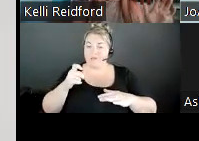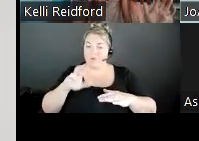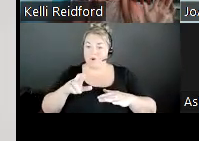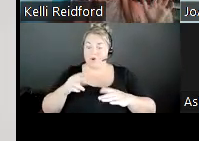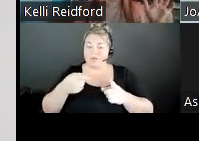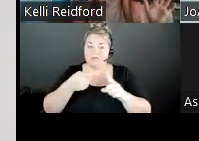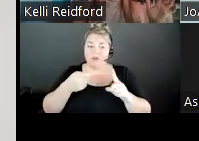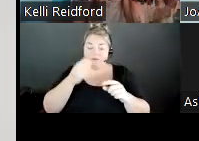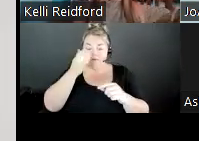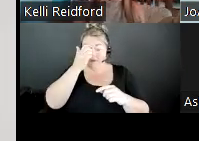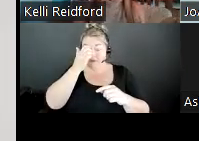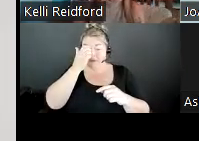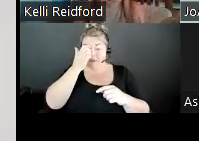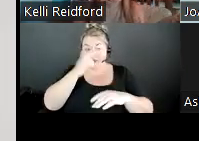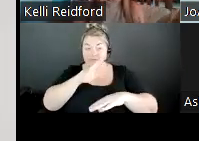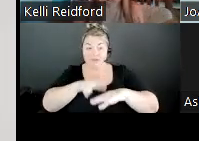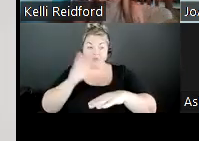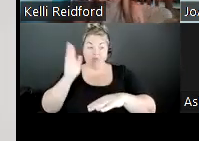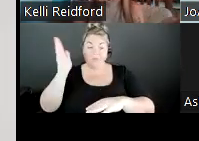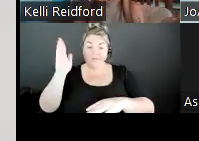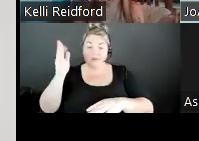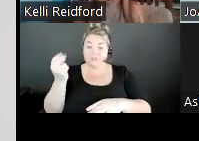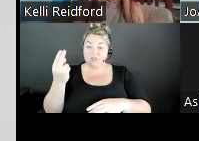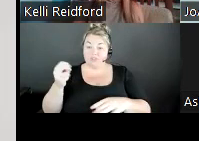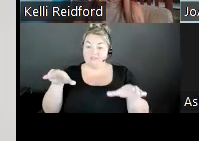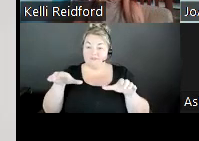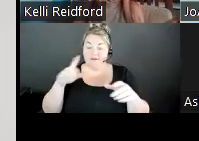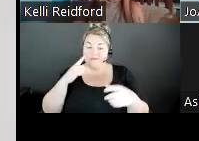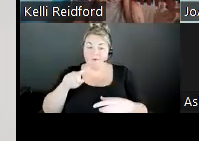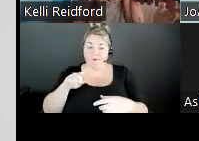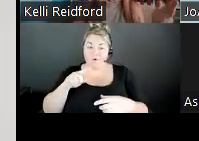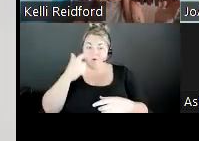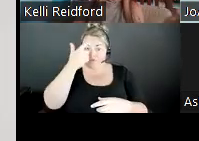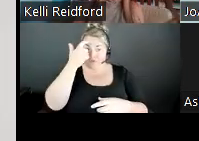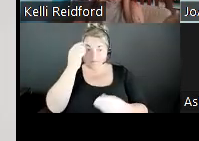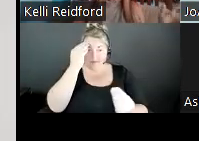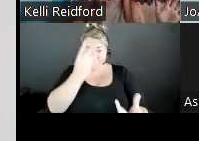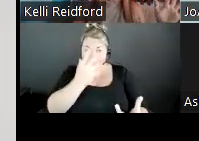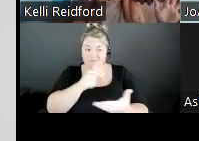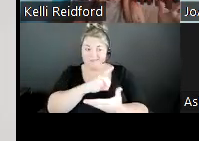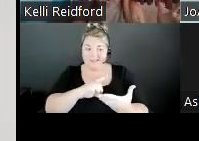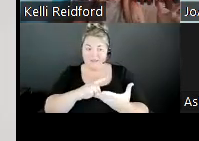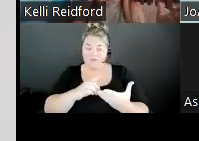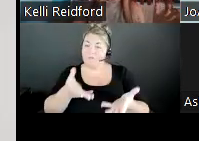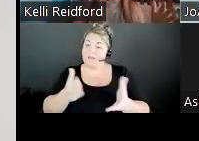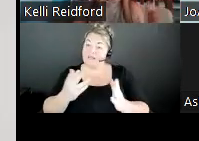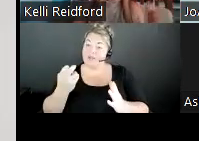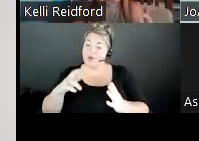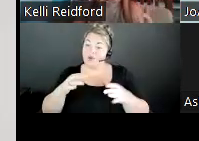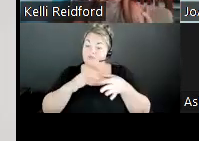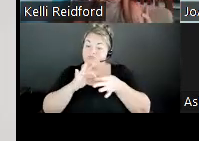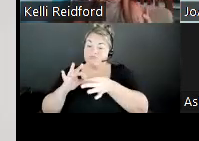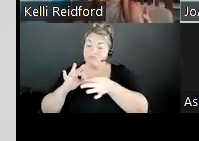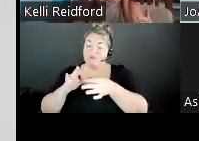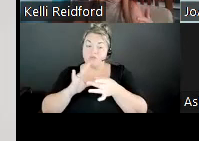from national presentation that she's done on trauma-informed design. So I'm going to let her go through and talk about